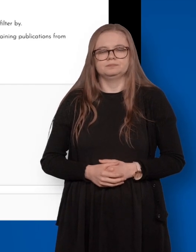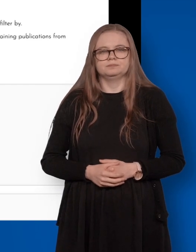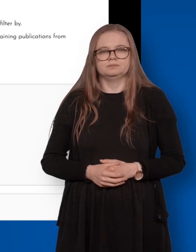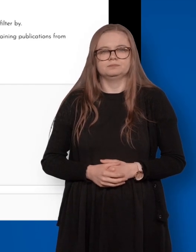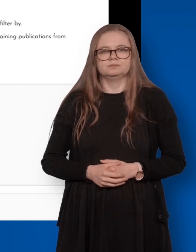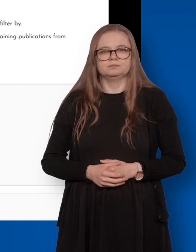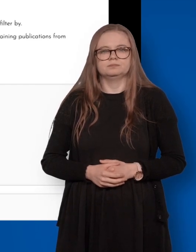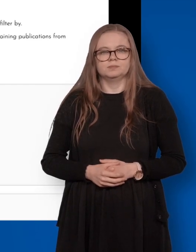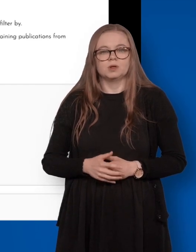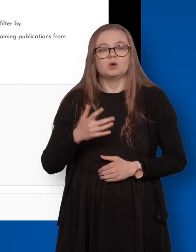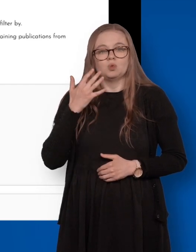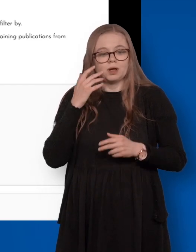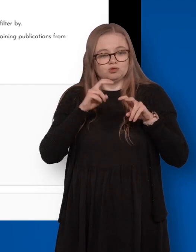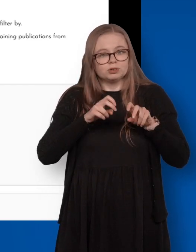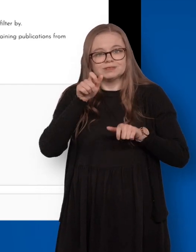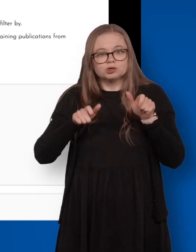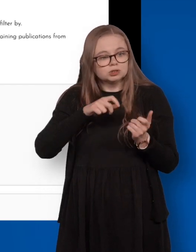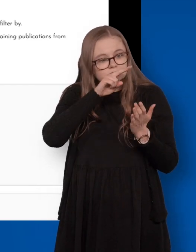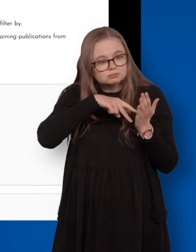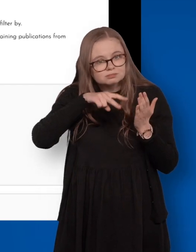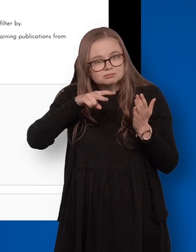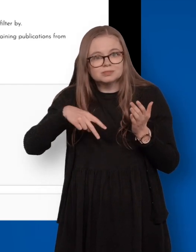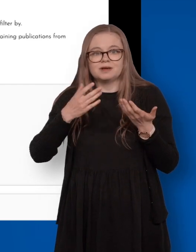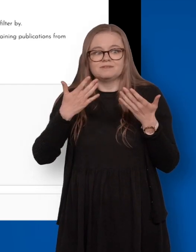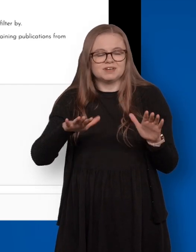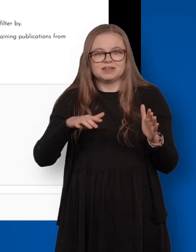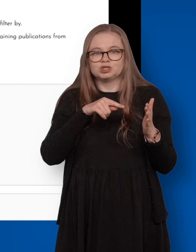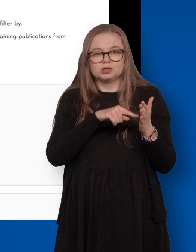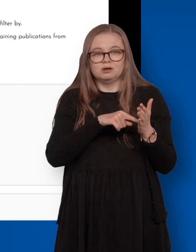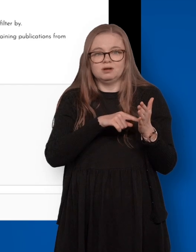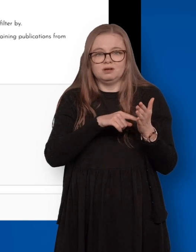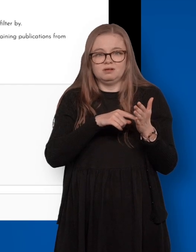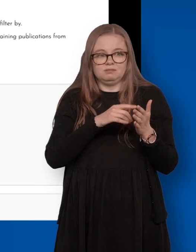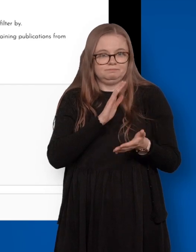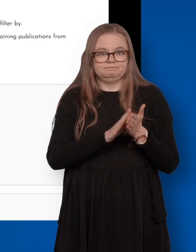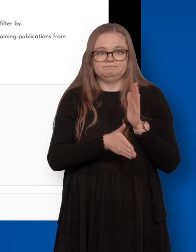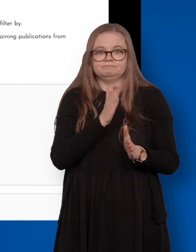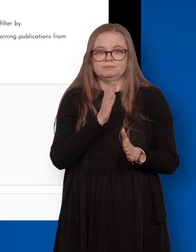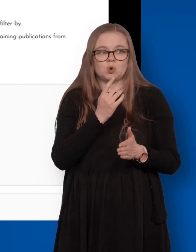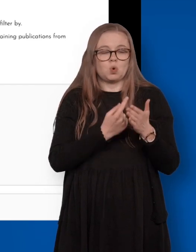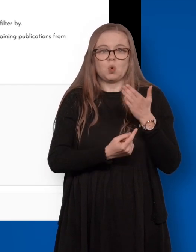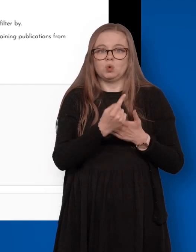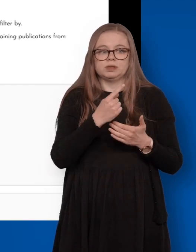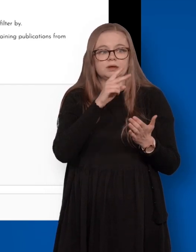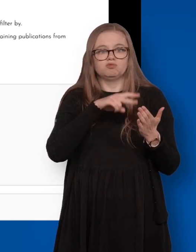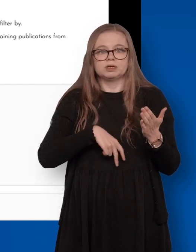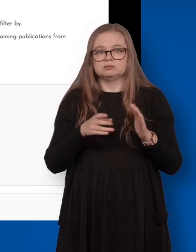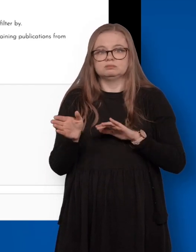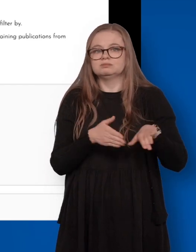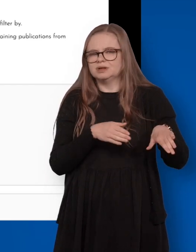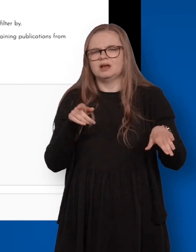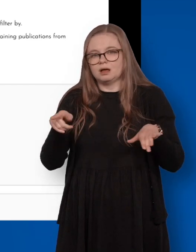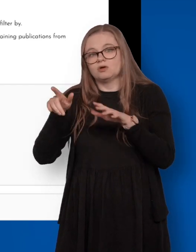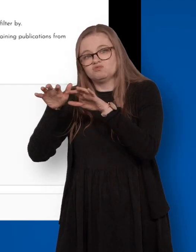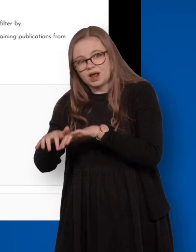our researchers have read through all the responses, that's of course not going to be the only time that they look at those responses. They can't just go and